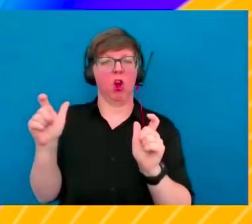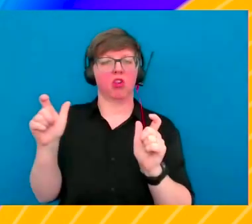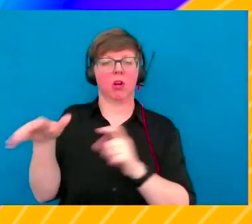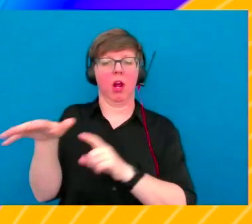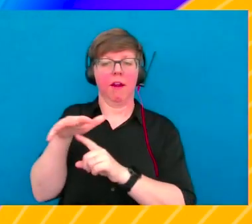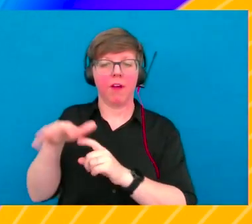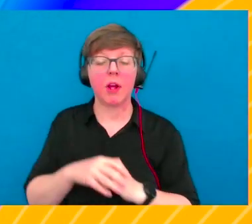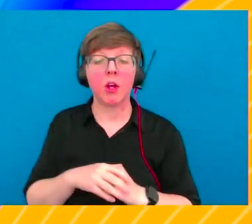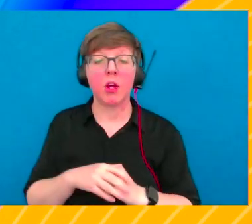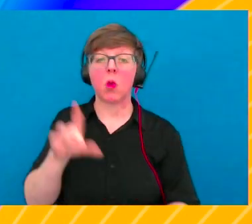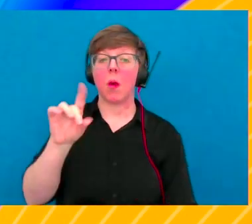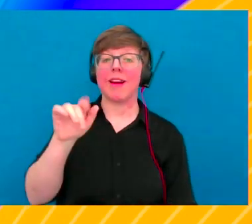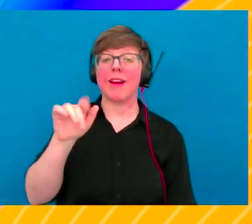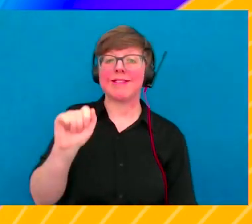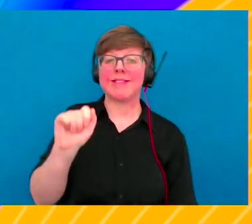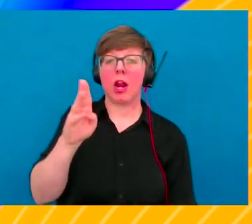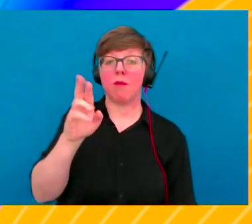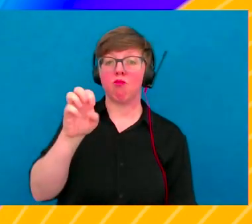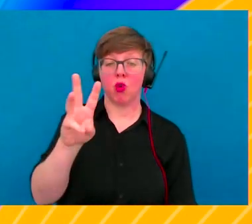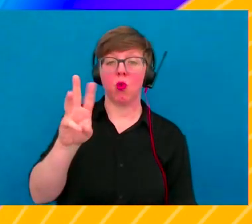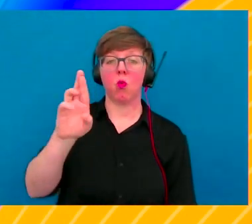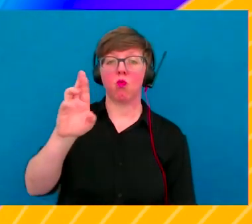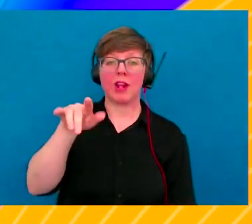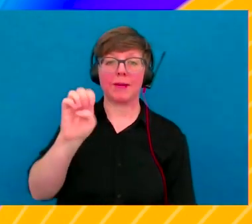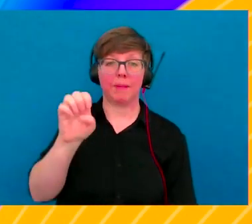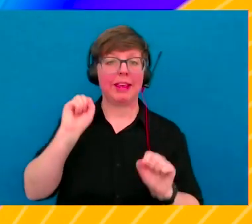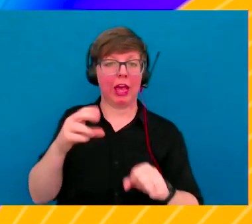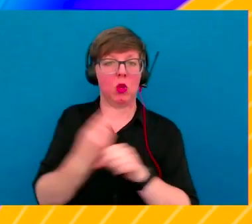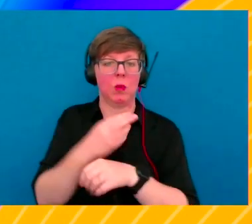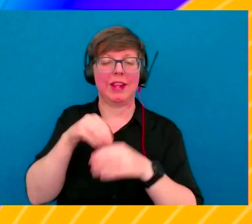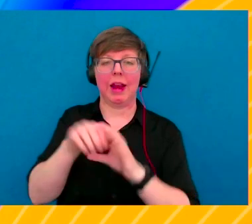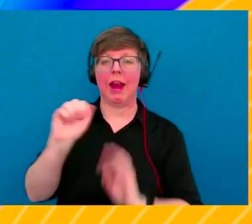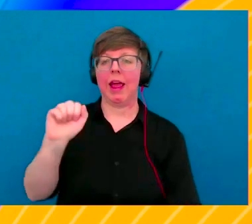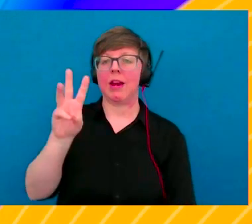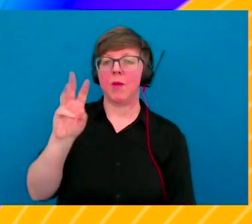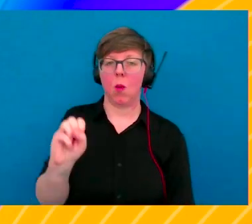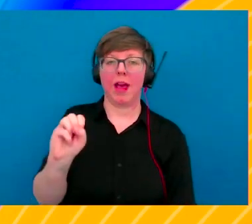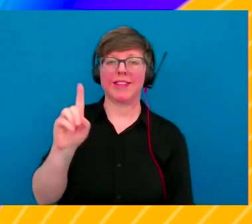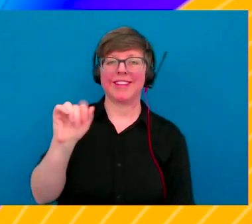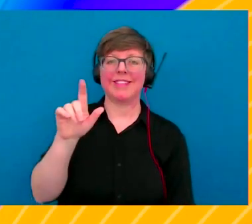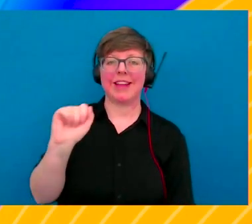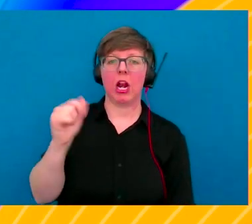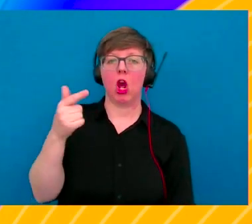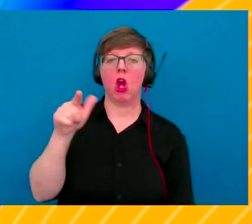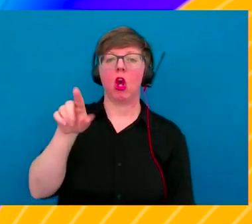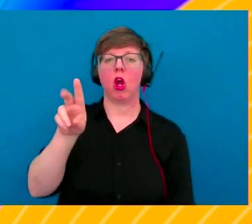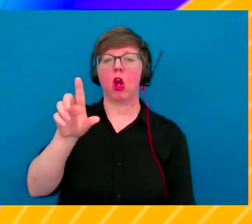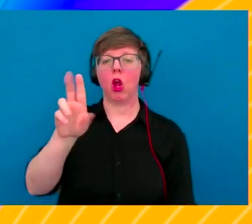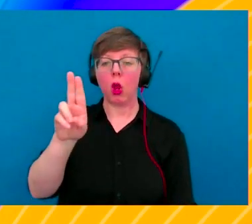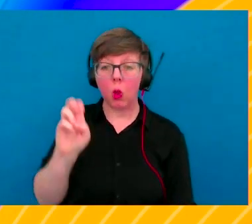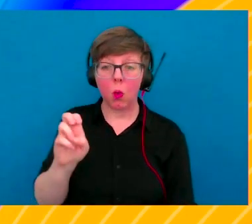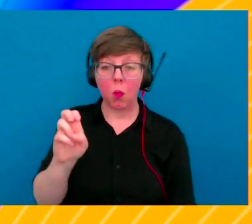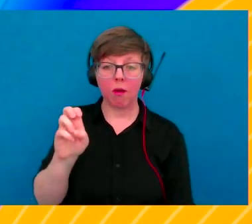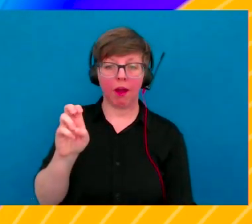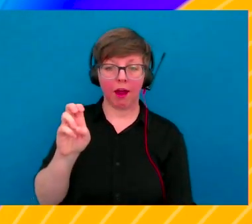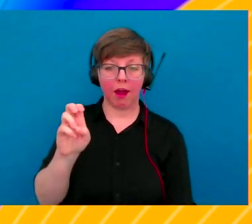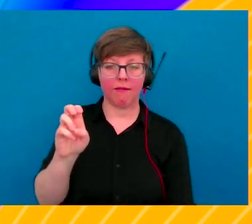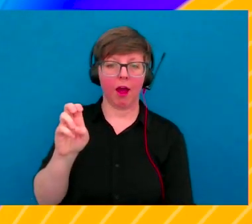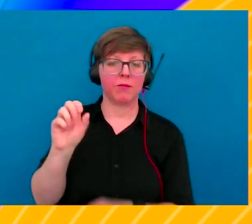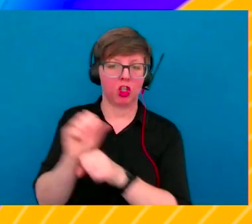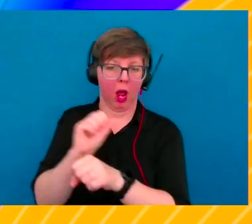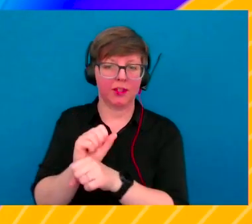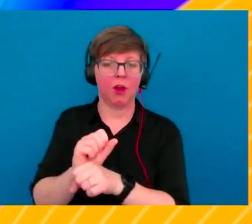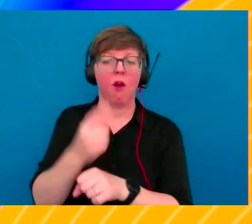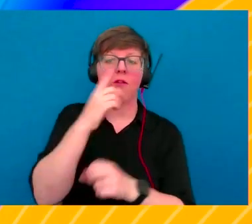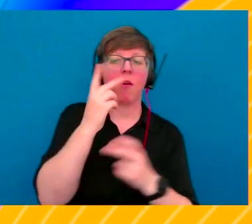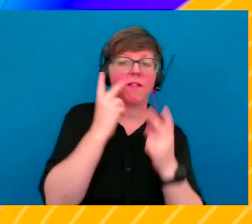recipe inside an AWS Glue job. And that applies to both visual jobs and code-based jobs. This way, a